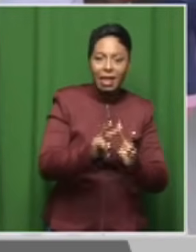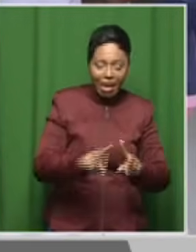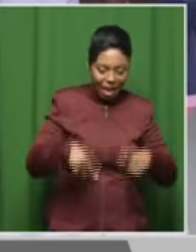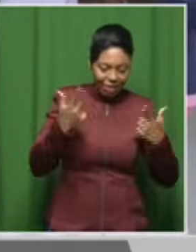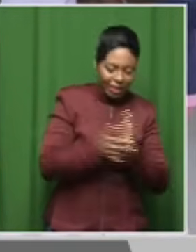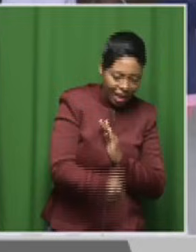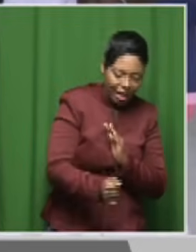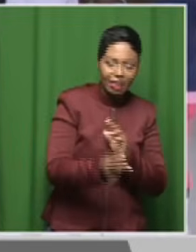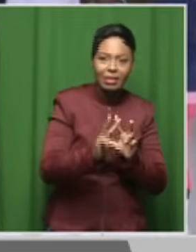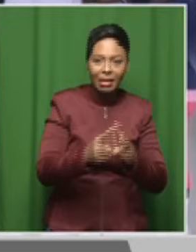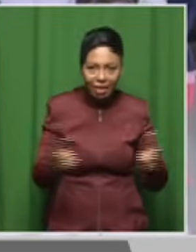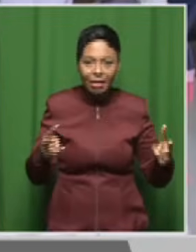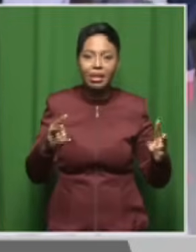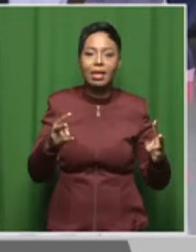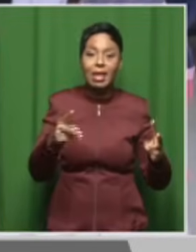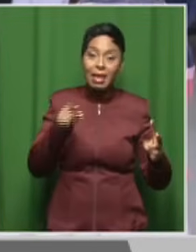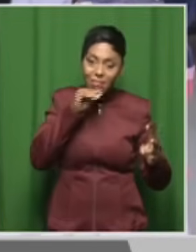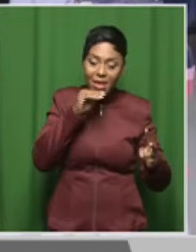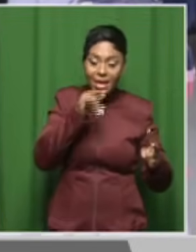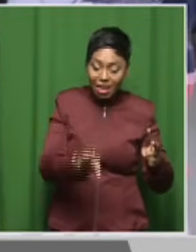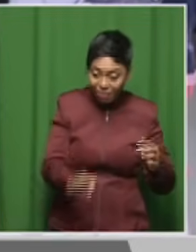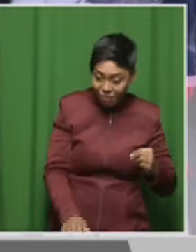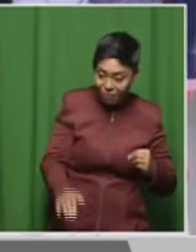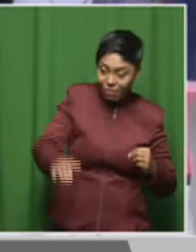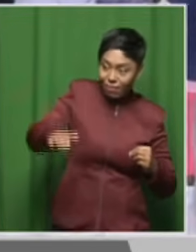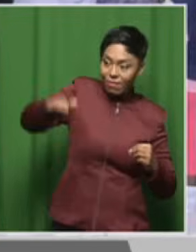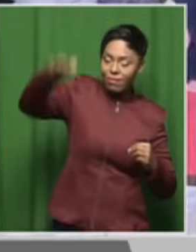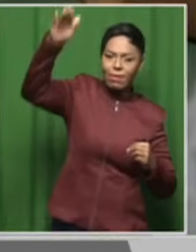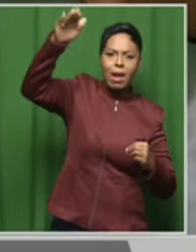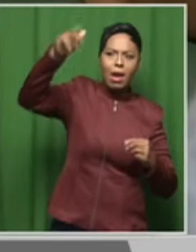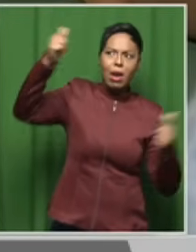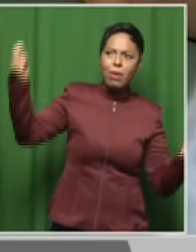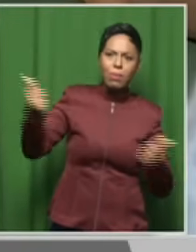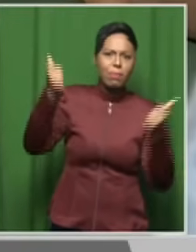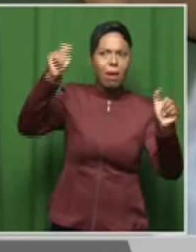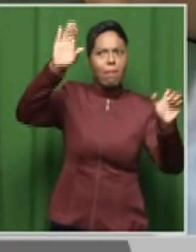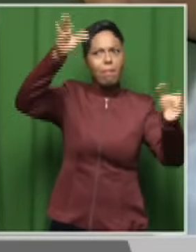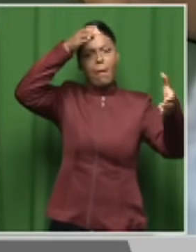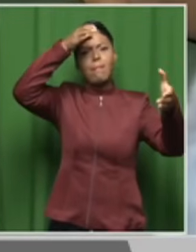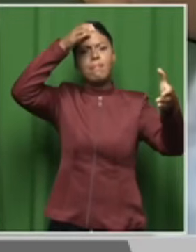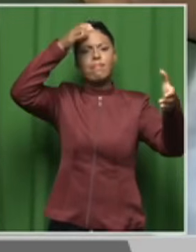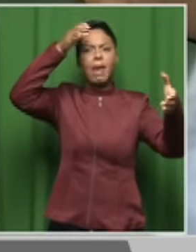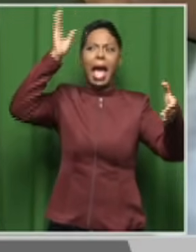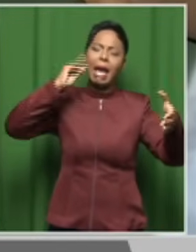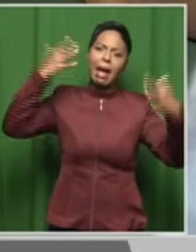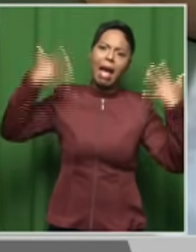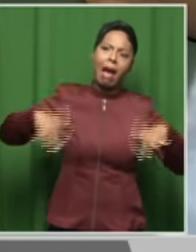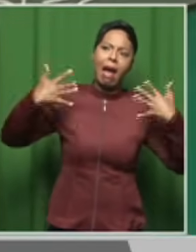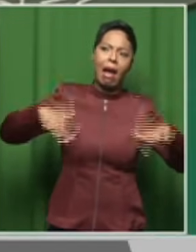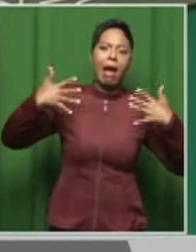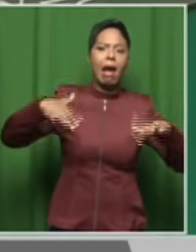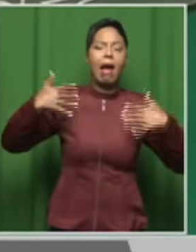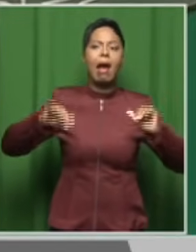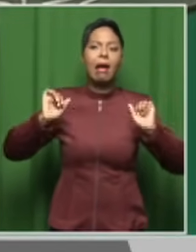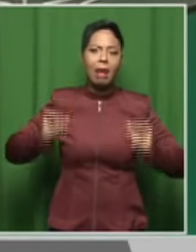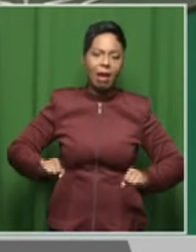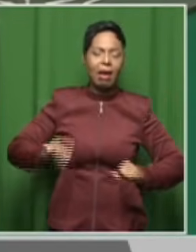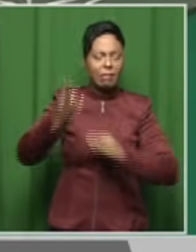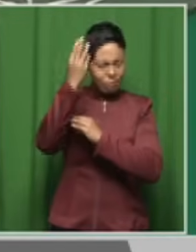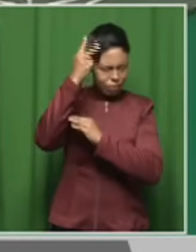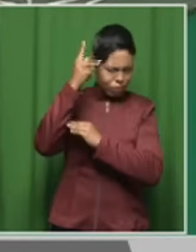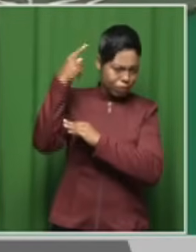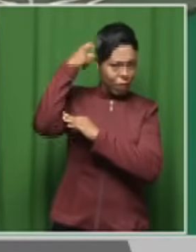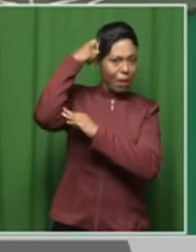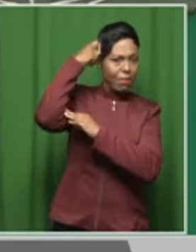successful contributing adult. Oh, Deb, can talk about this for hours and hours, because